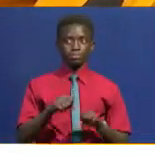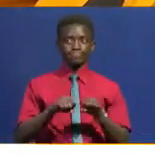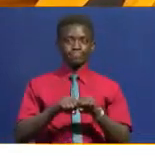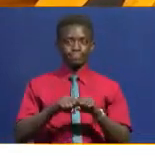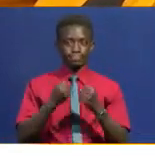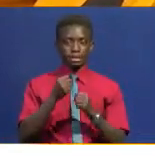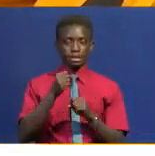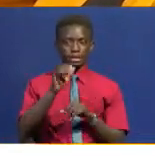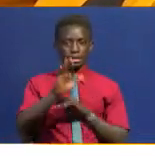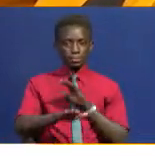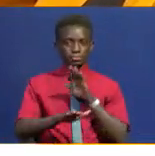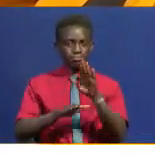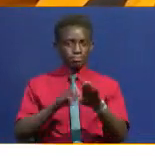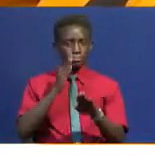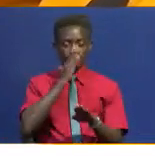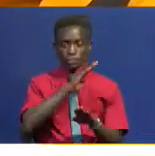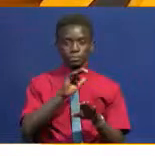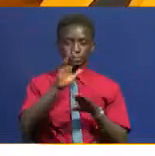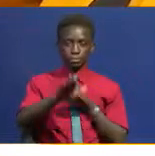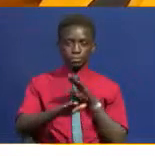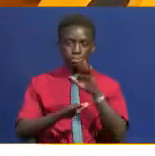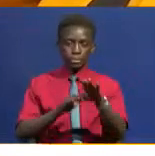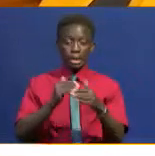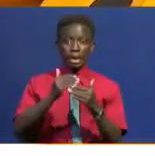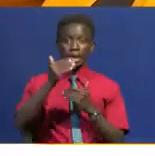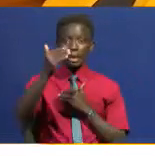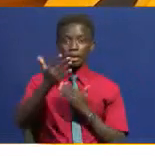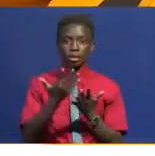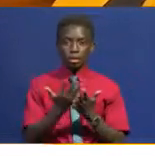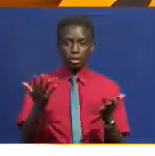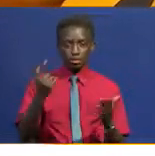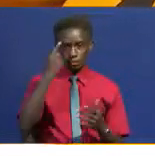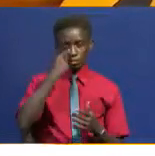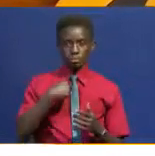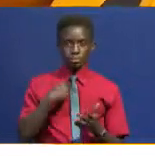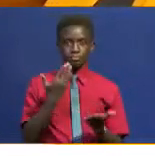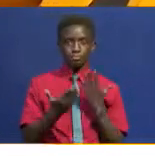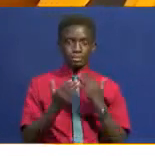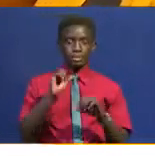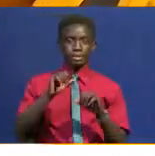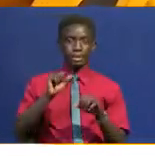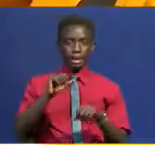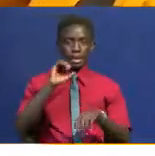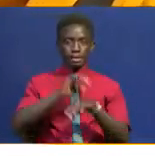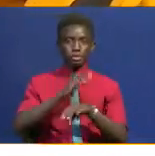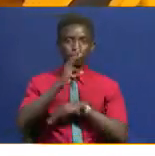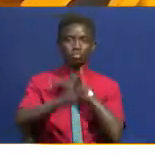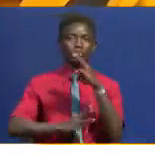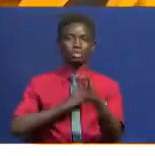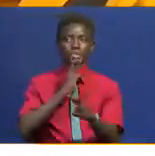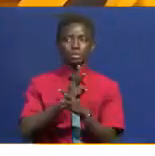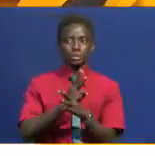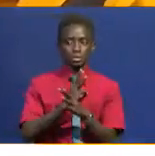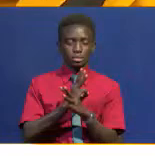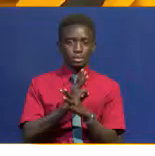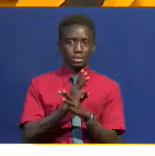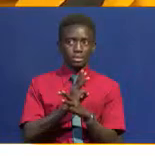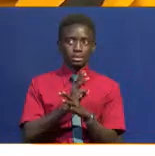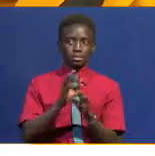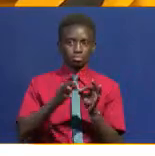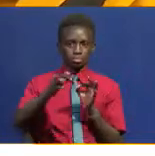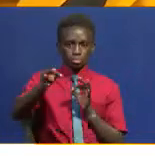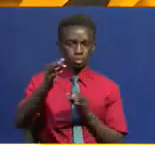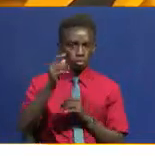milestones, and maybe the next thing for me will be maybe to pursue the world record, which is at 6.7